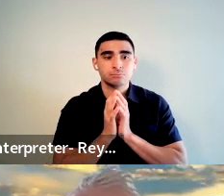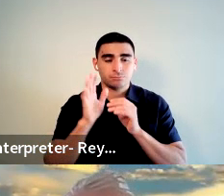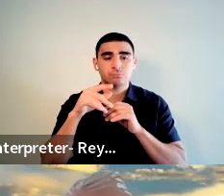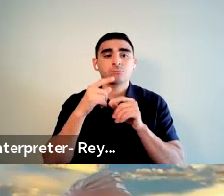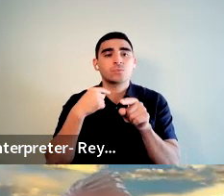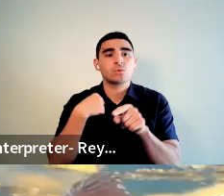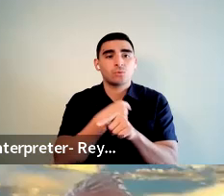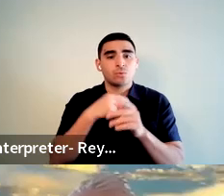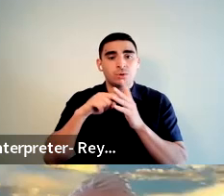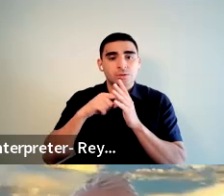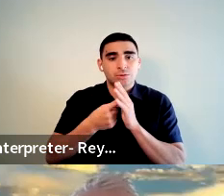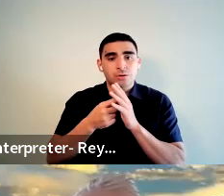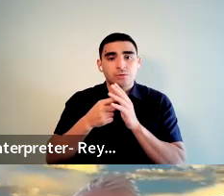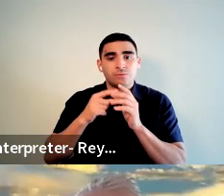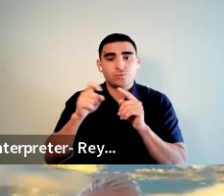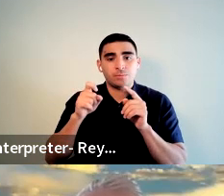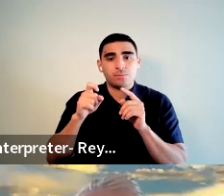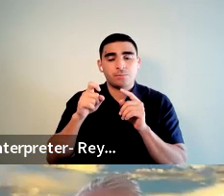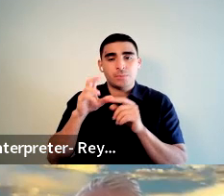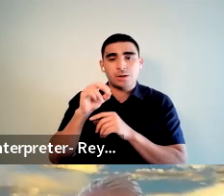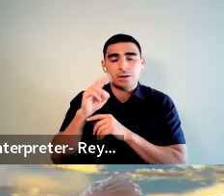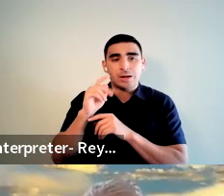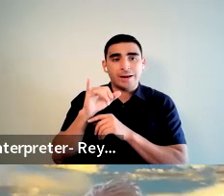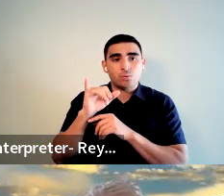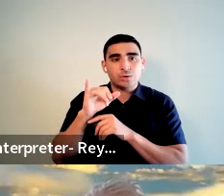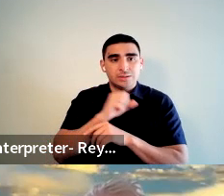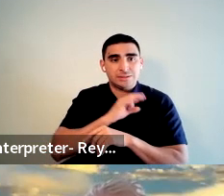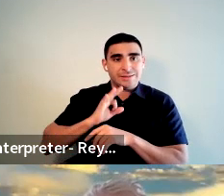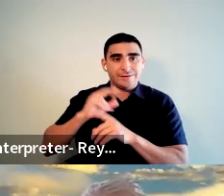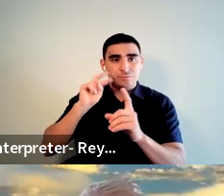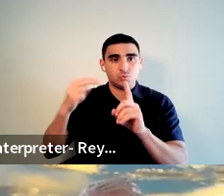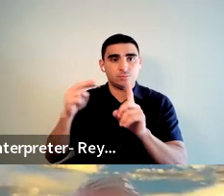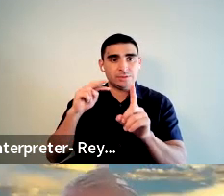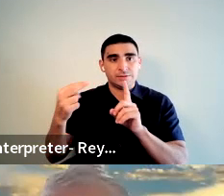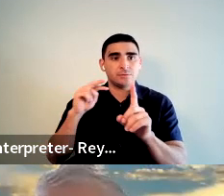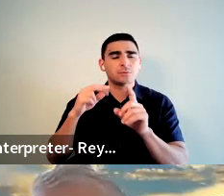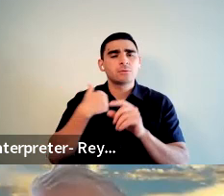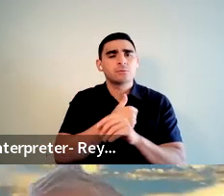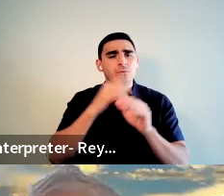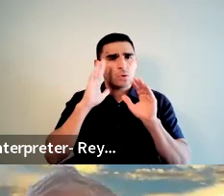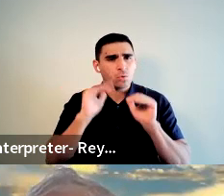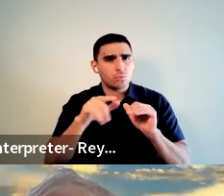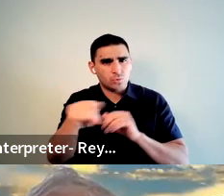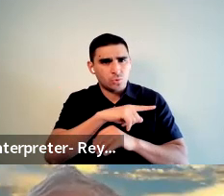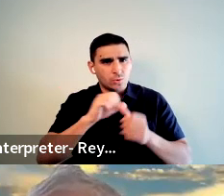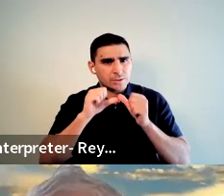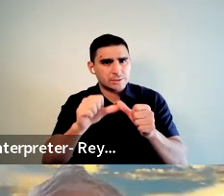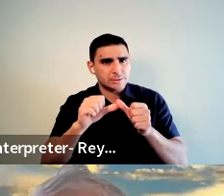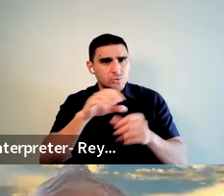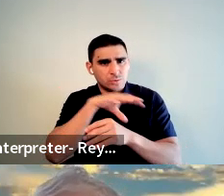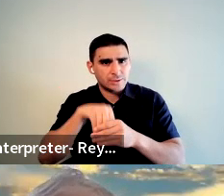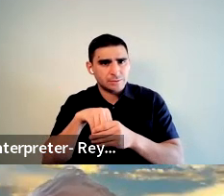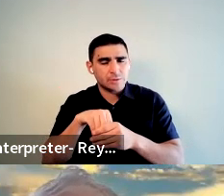the county staff perspective, with, as Katrina mentioned, hopefully your continued engagement. But let's